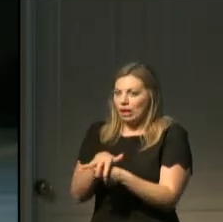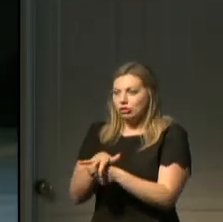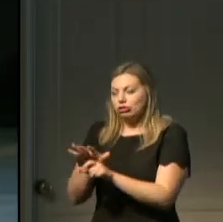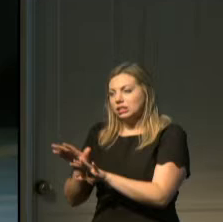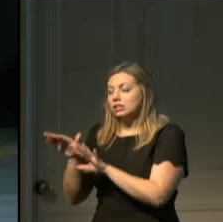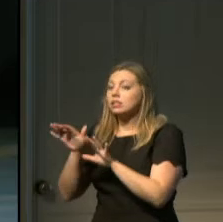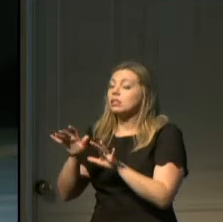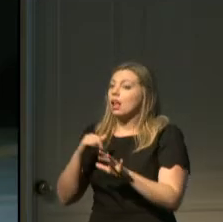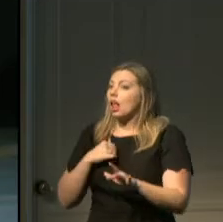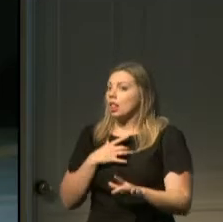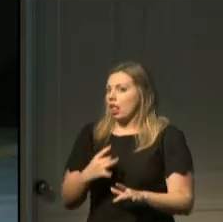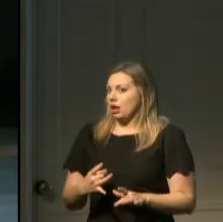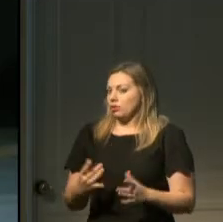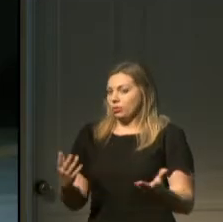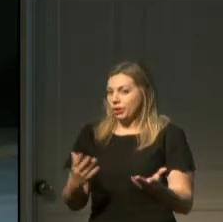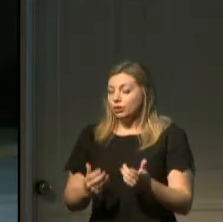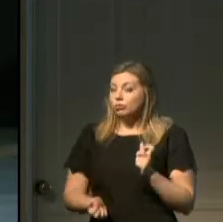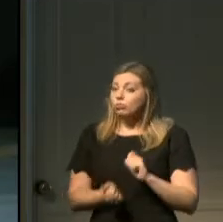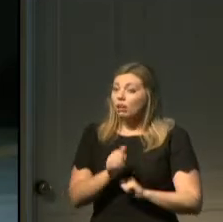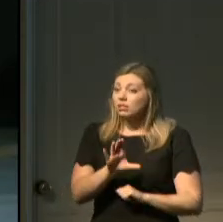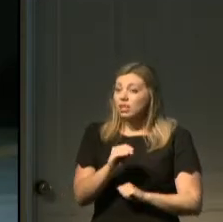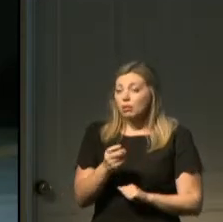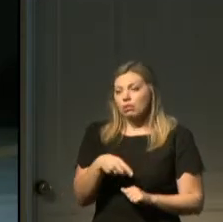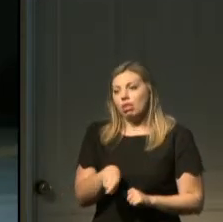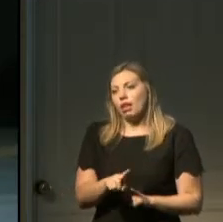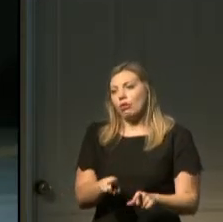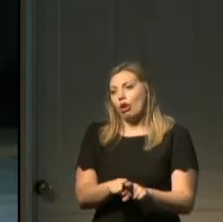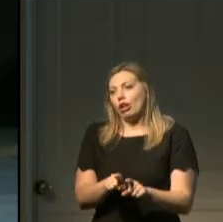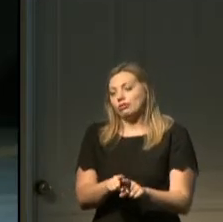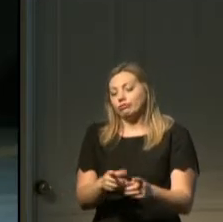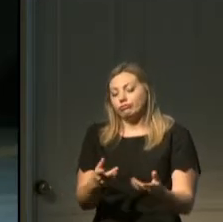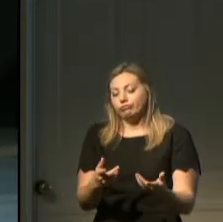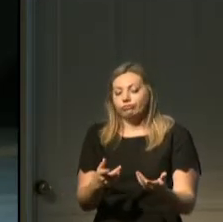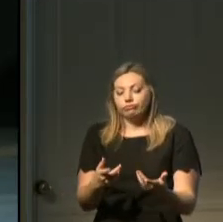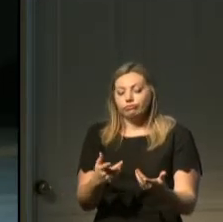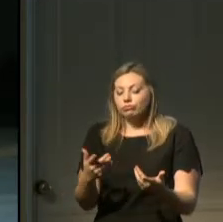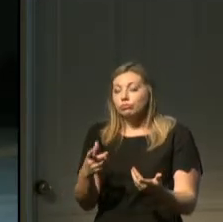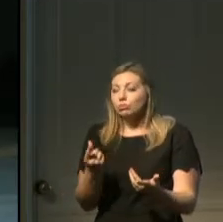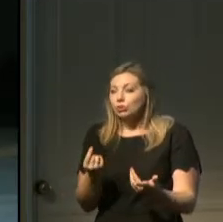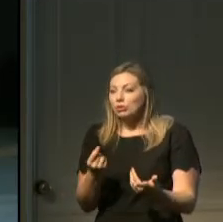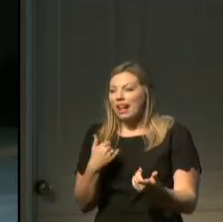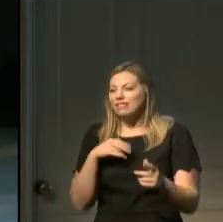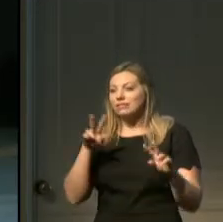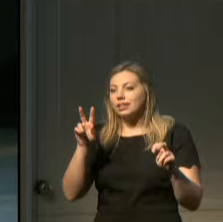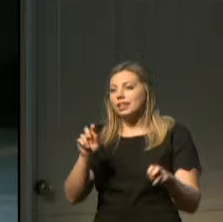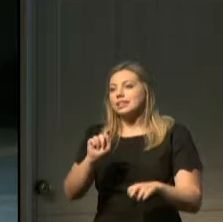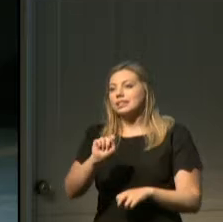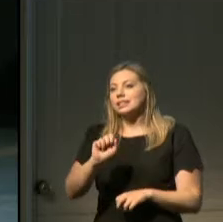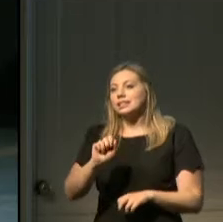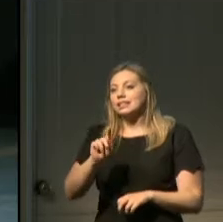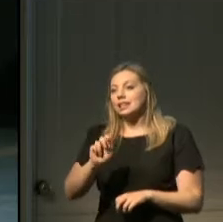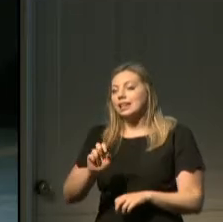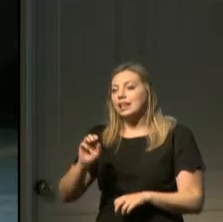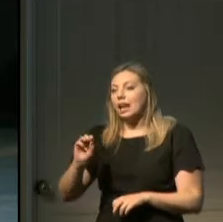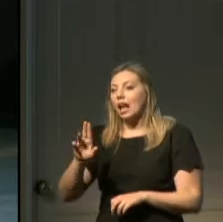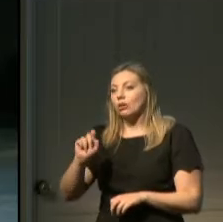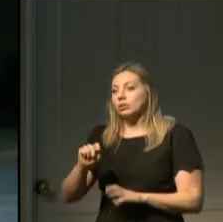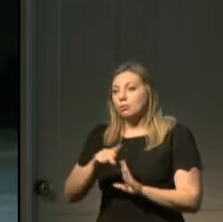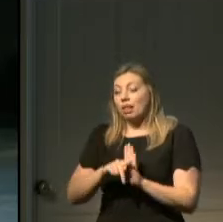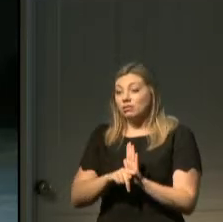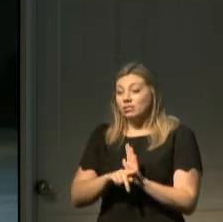that most of these companies also have kind of adopted a takeout policy, so that at any given moment you can